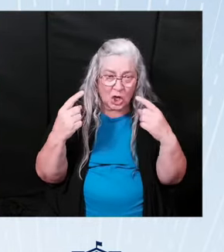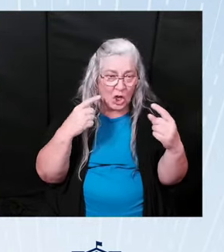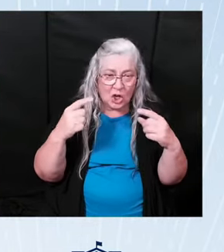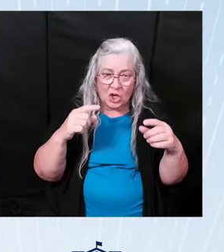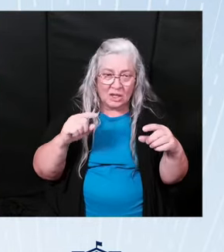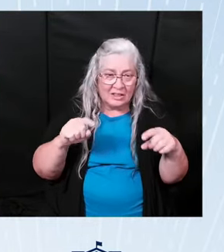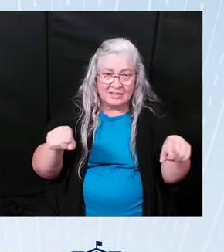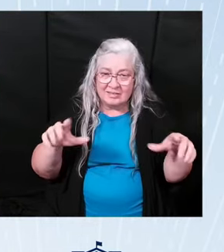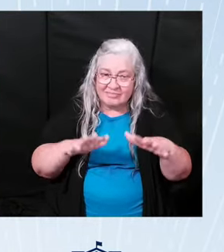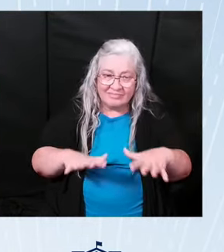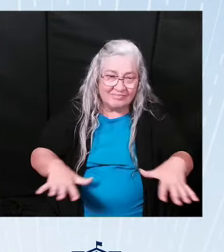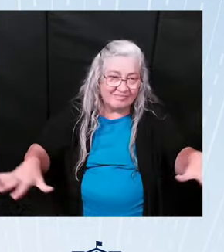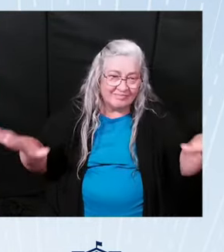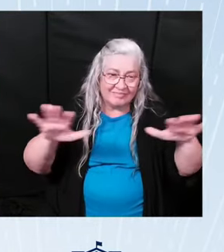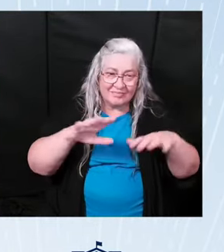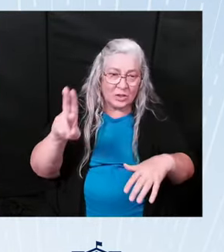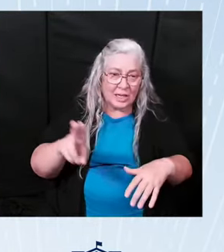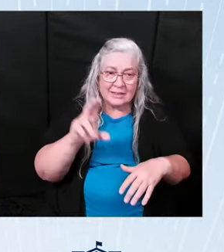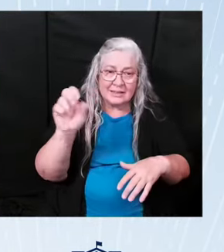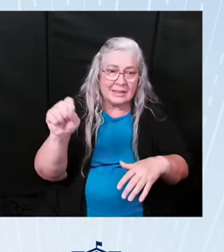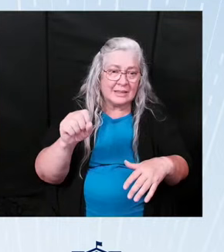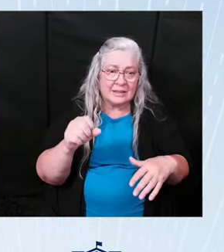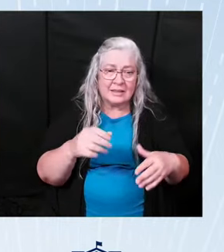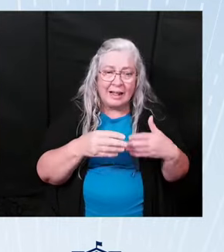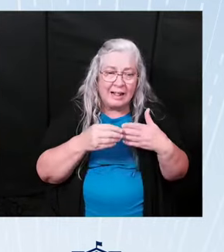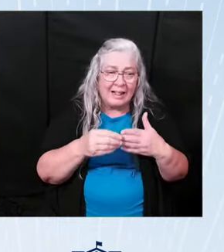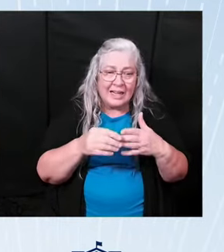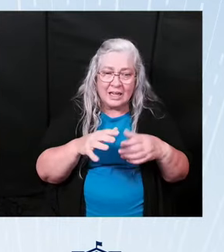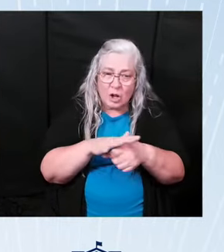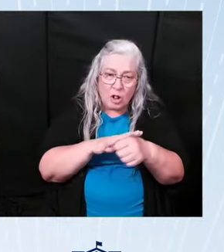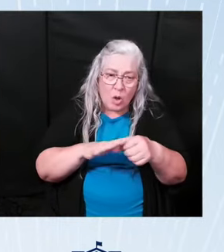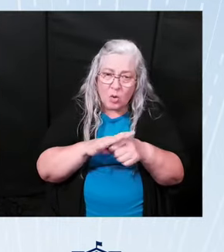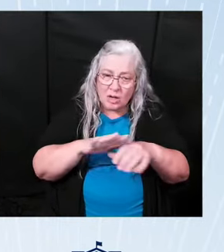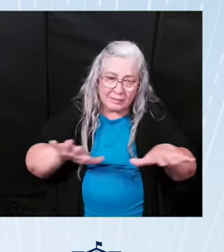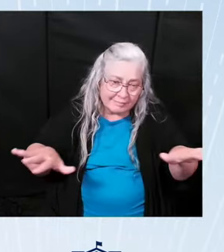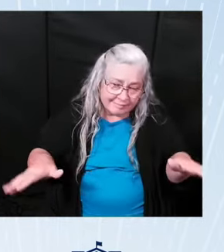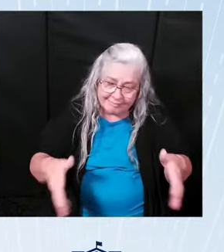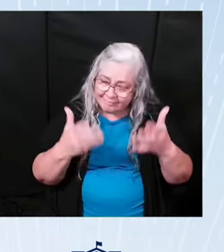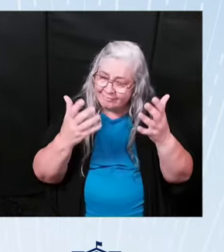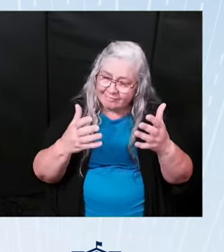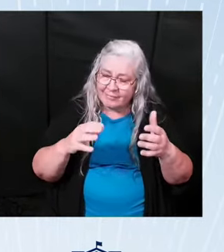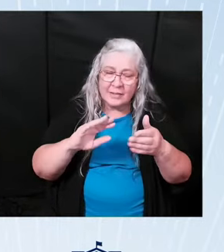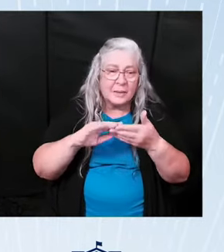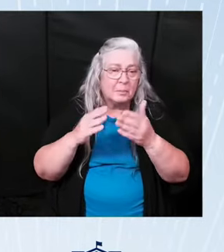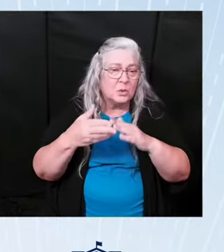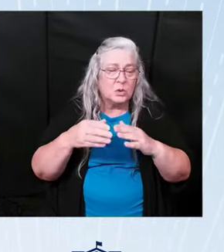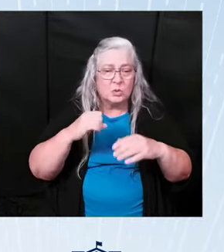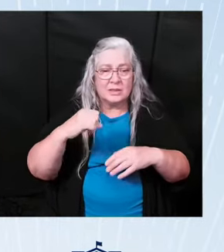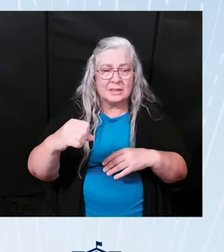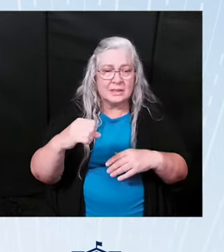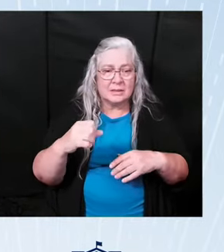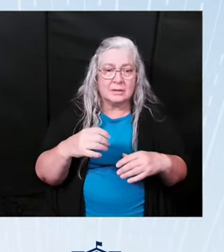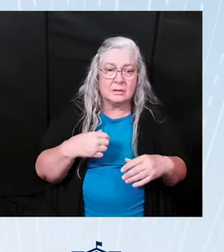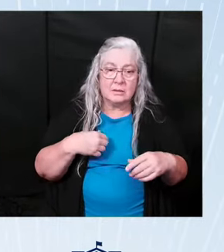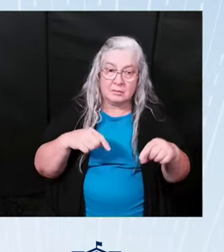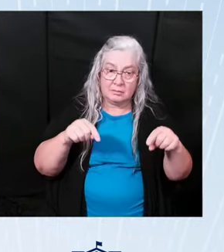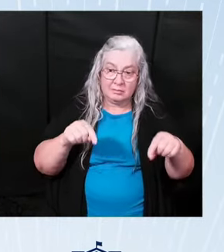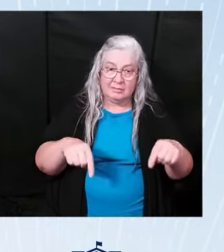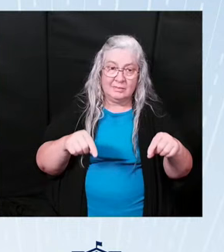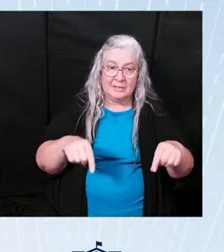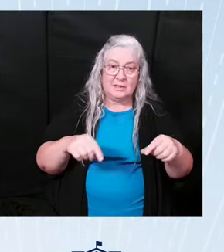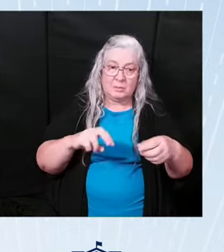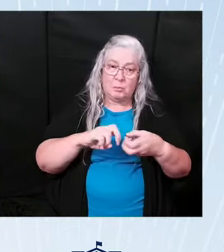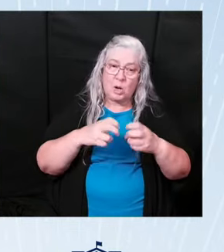at the local level to bolster community resilience. This problem also demands national leadership